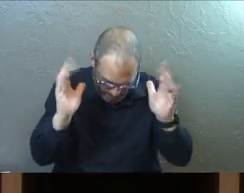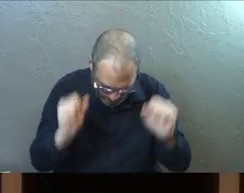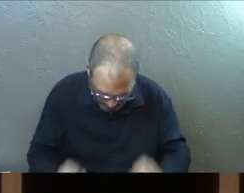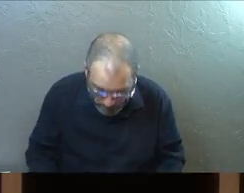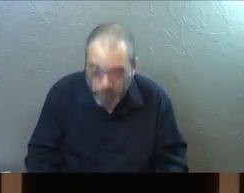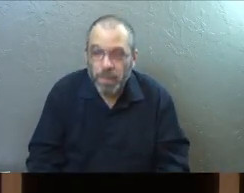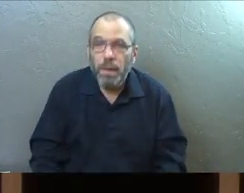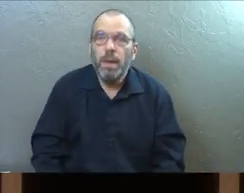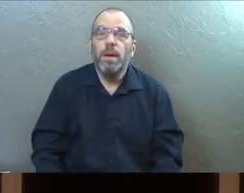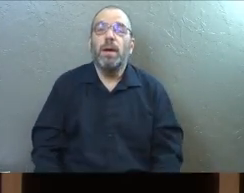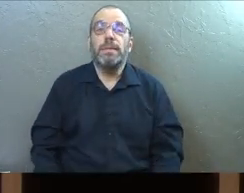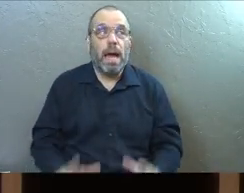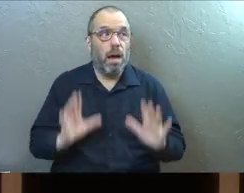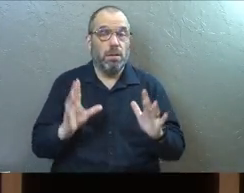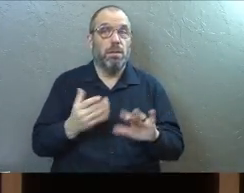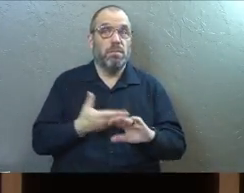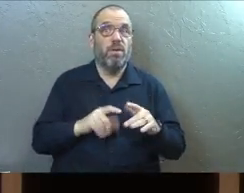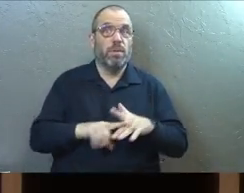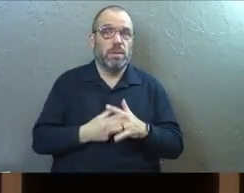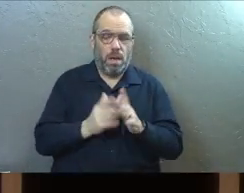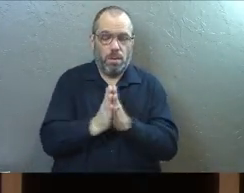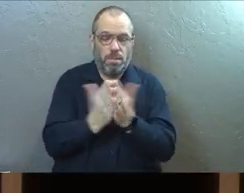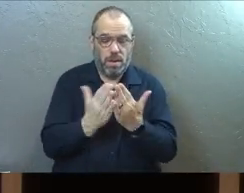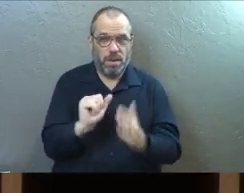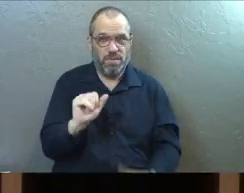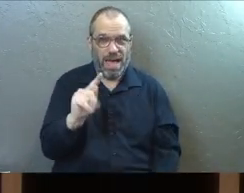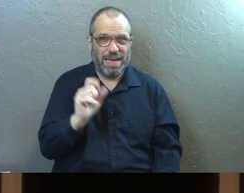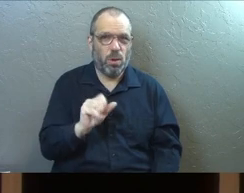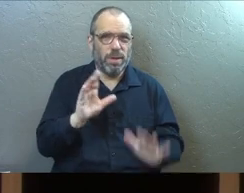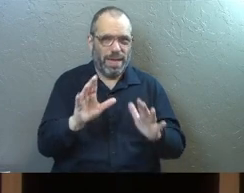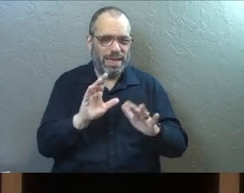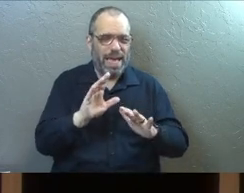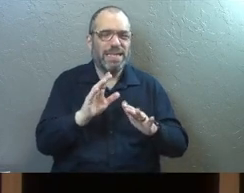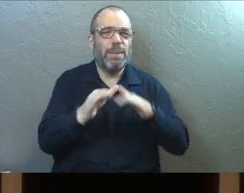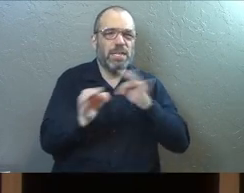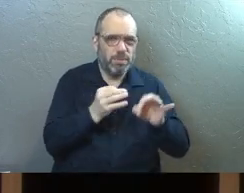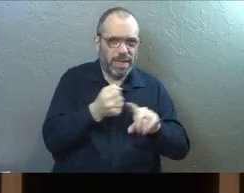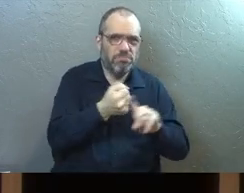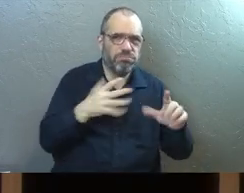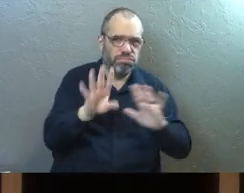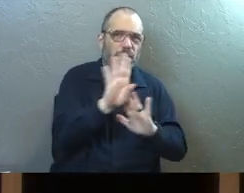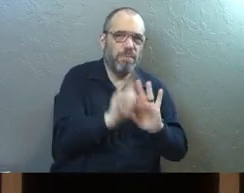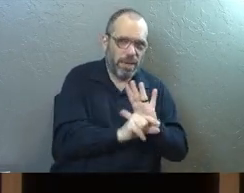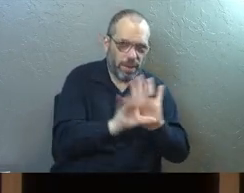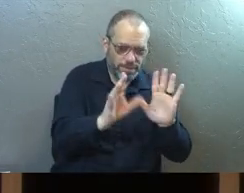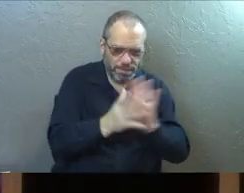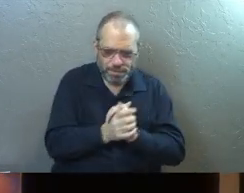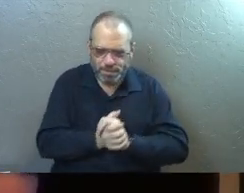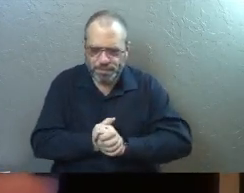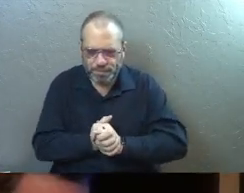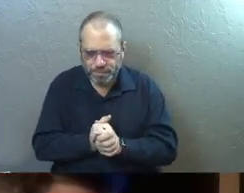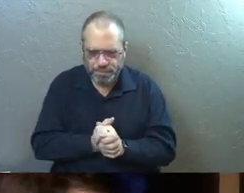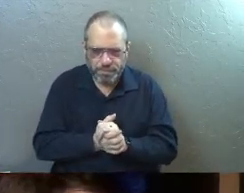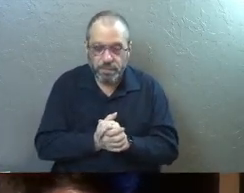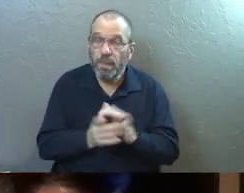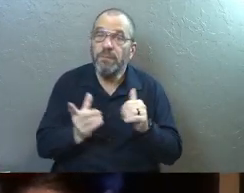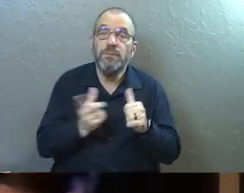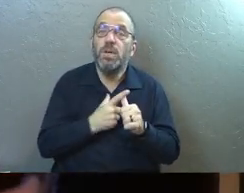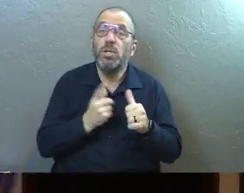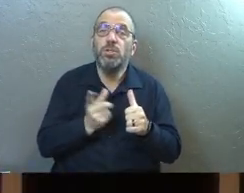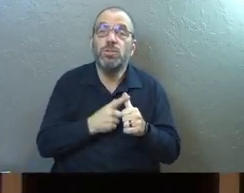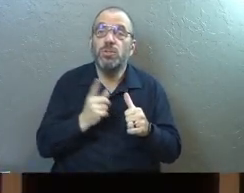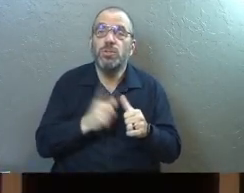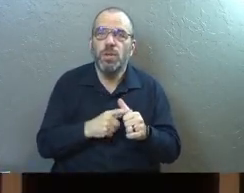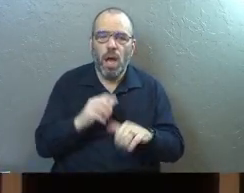Amen, amen. Okay, before we get to the Acts reading, I've got some setup that I want to do with you. And so we're going to start by talking